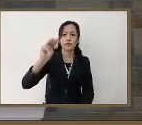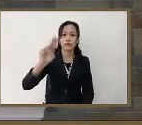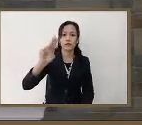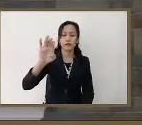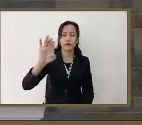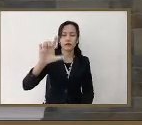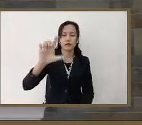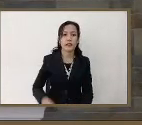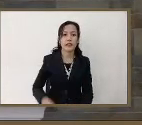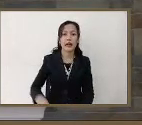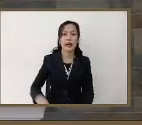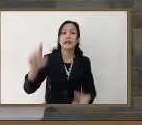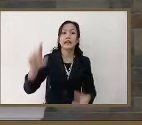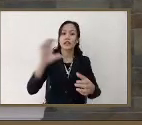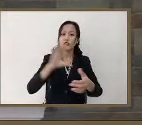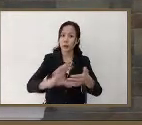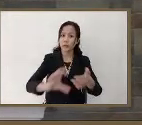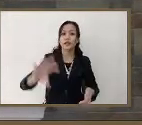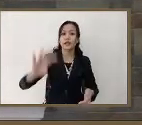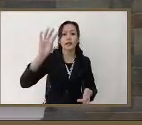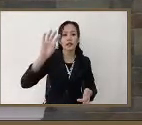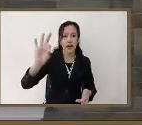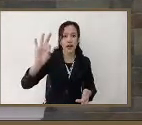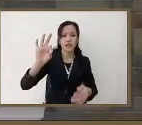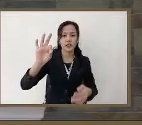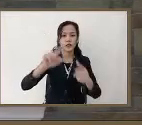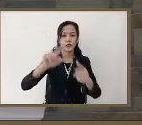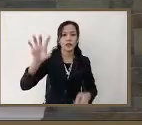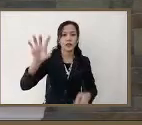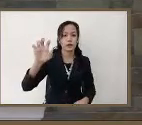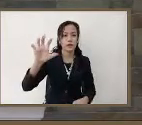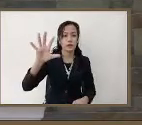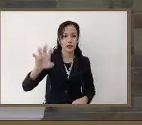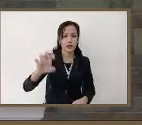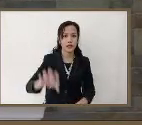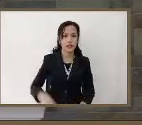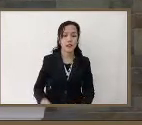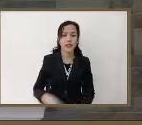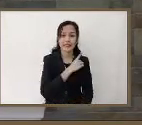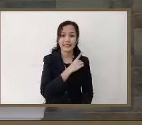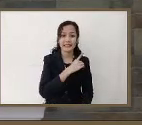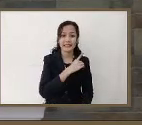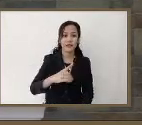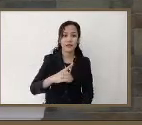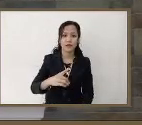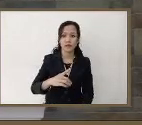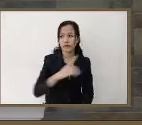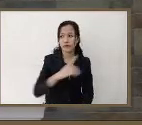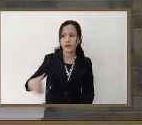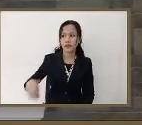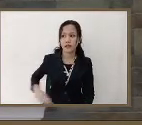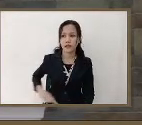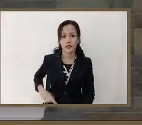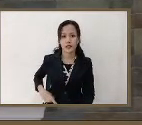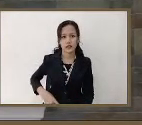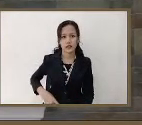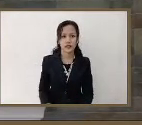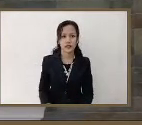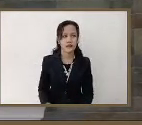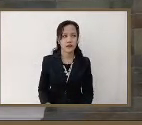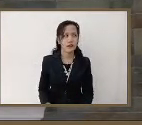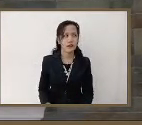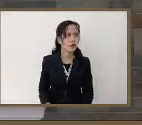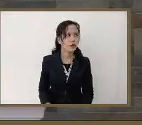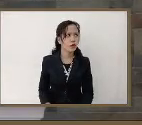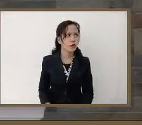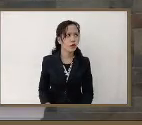to 15, that is all about David, the man, a soul after man's heart. And David, mula chapter 16